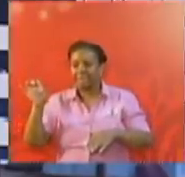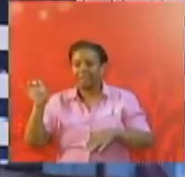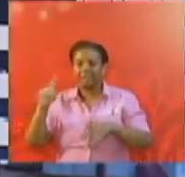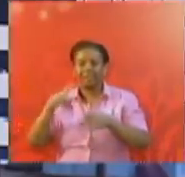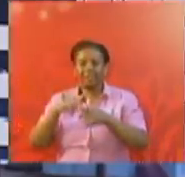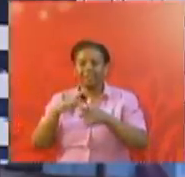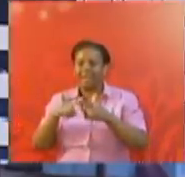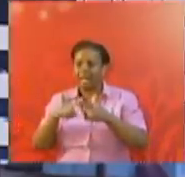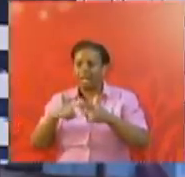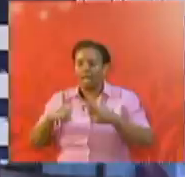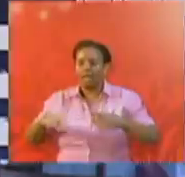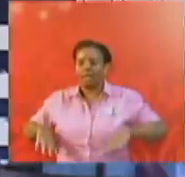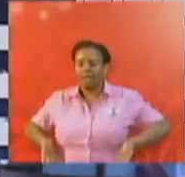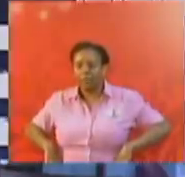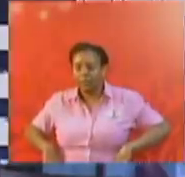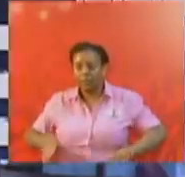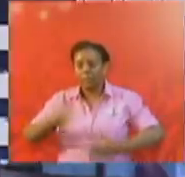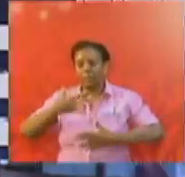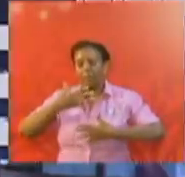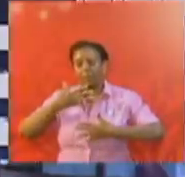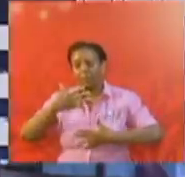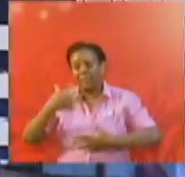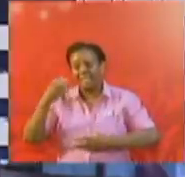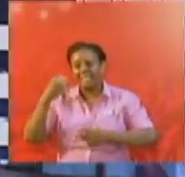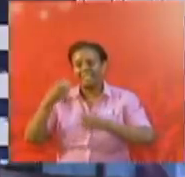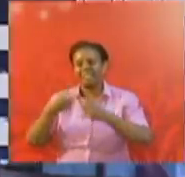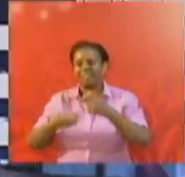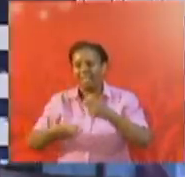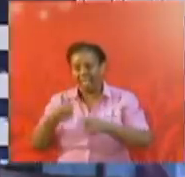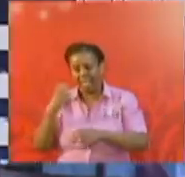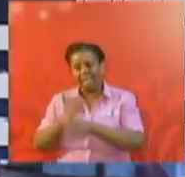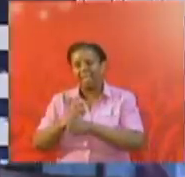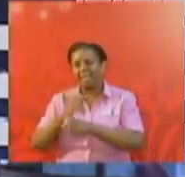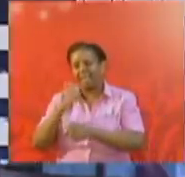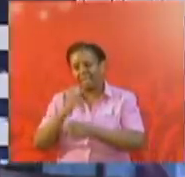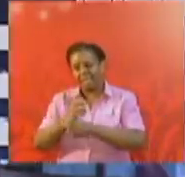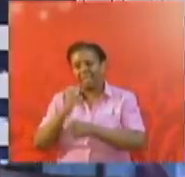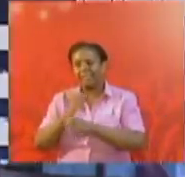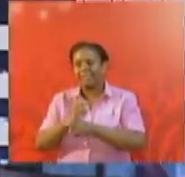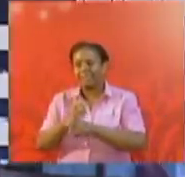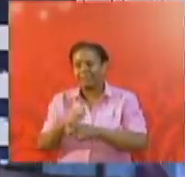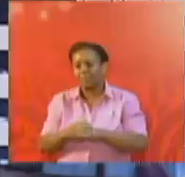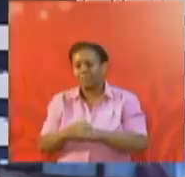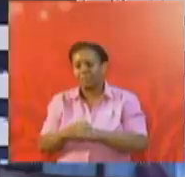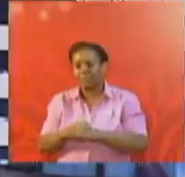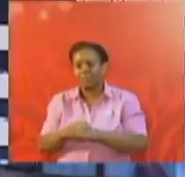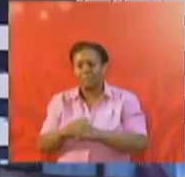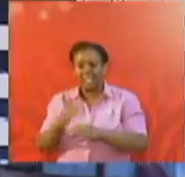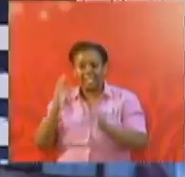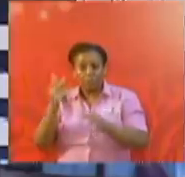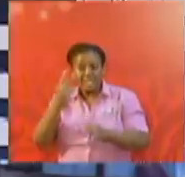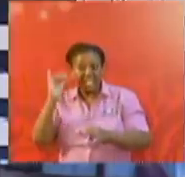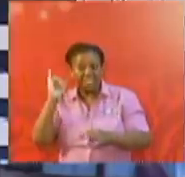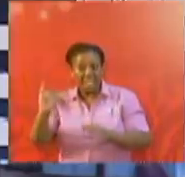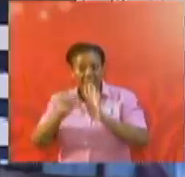out of breath. You find yourself gasping for air. At that point in time, you shouldn't reach that point in time, but at that point in time, you need to be in a